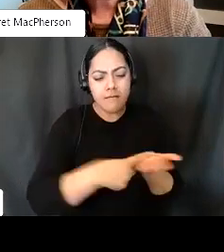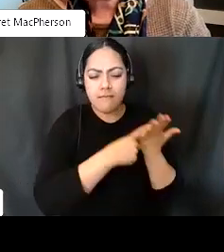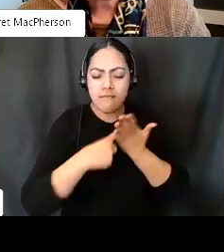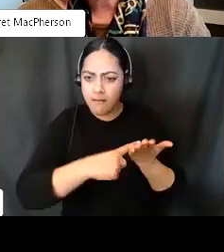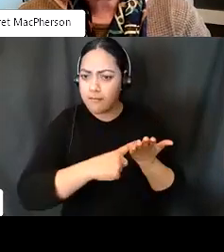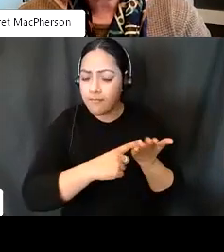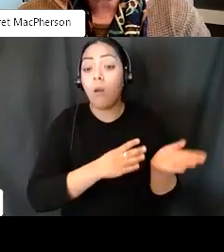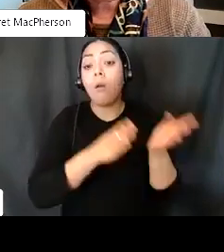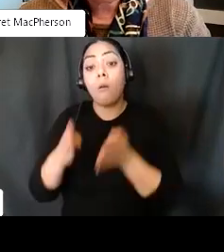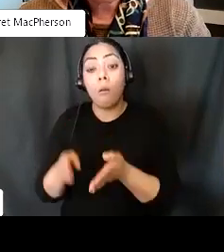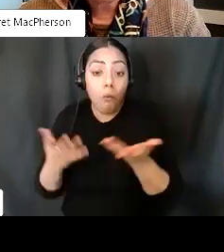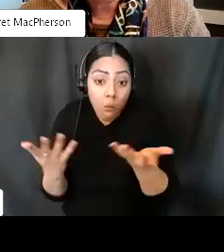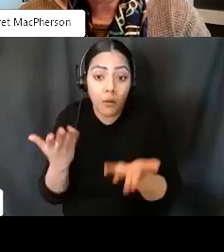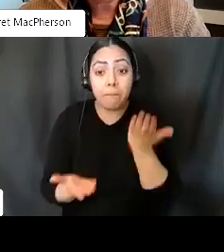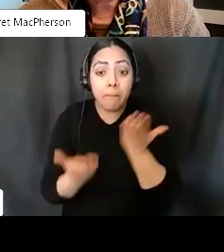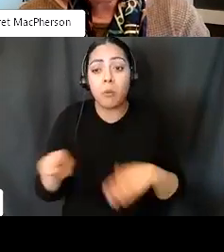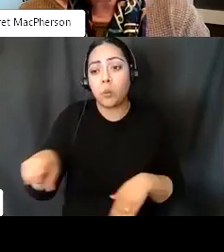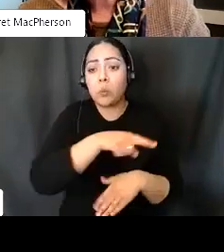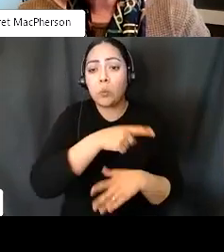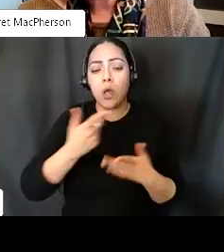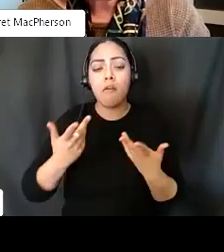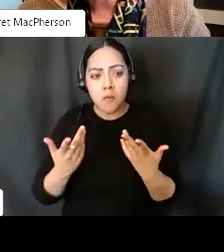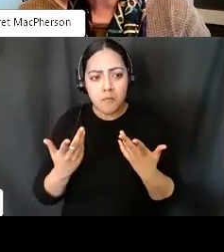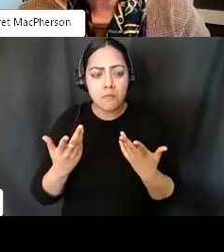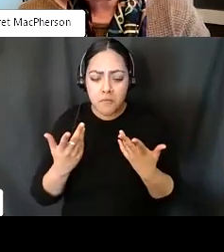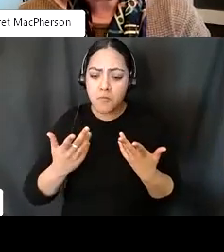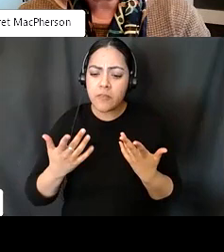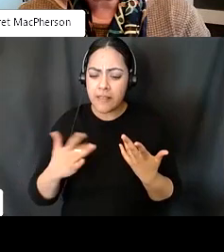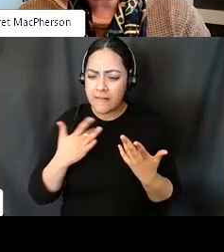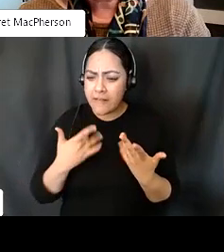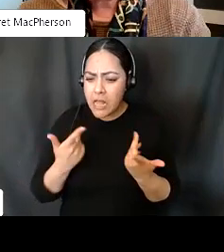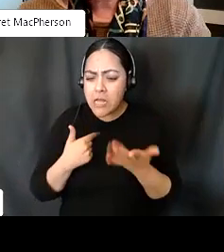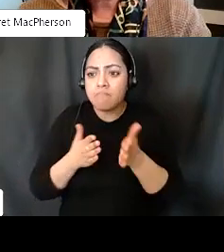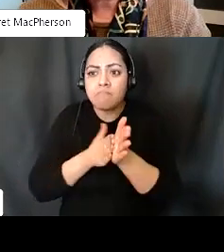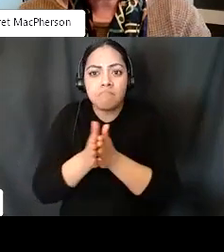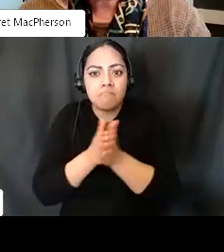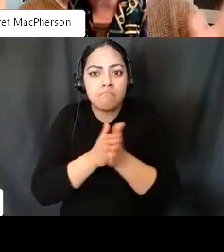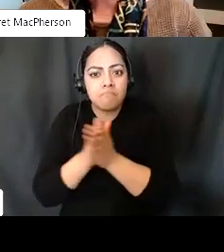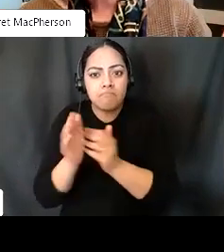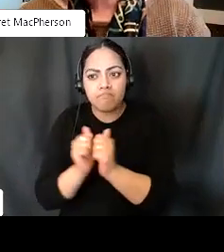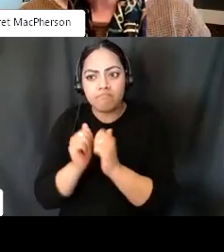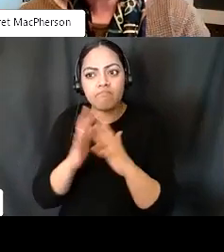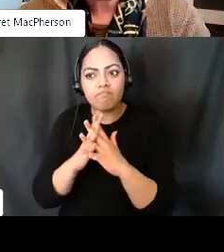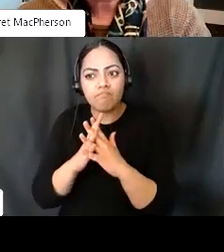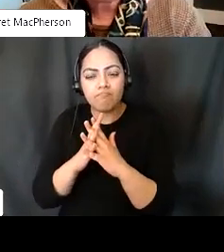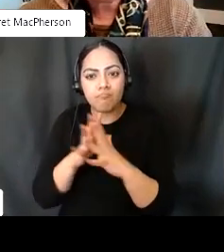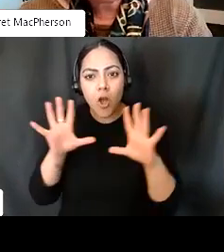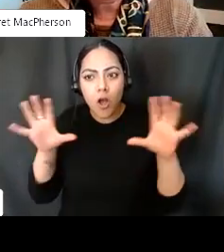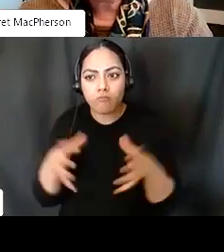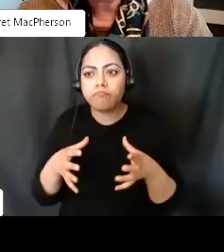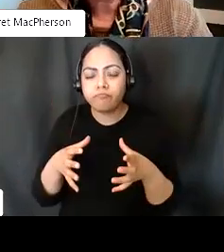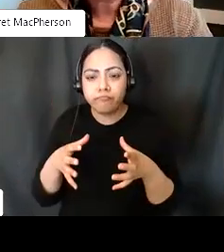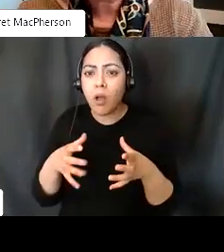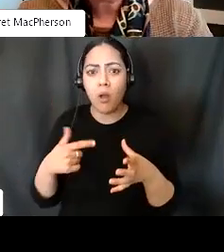Or whether you are, in fact, one of these people who want to start a network. We would be happy to support you in any way